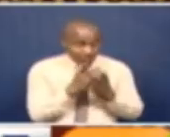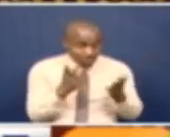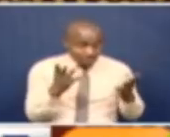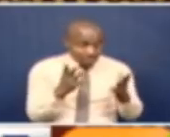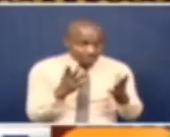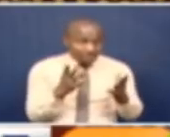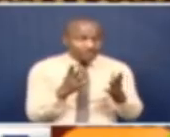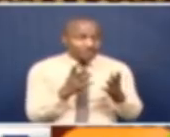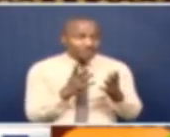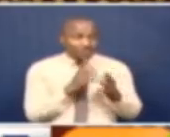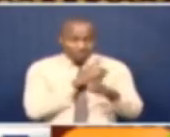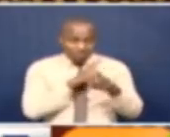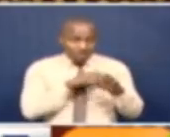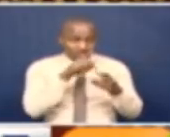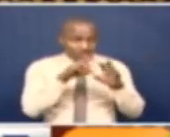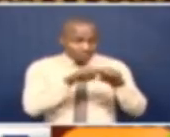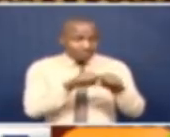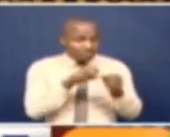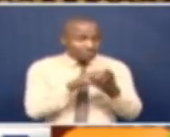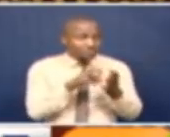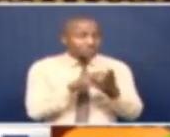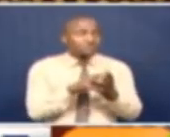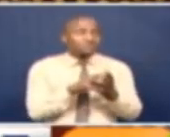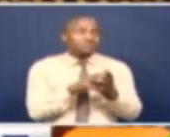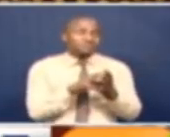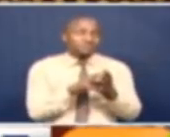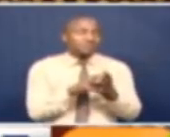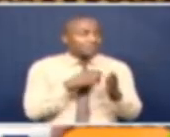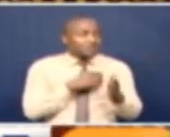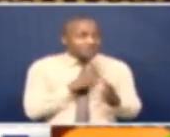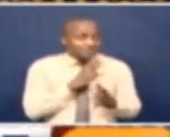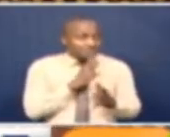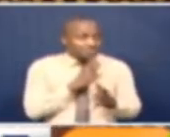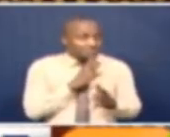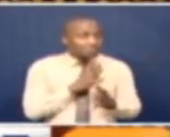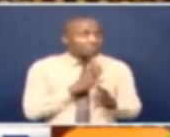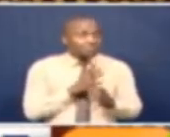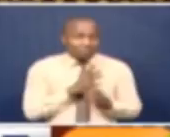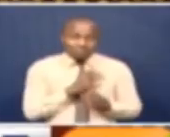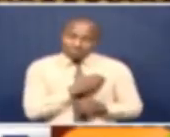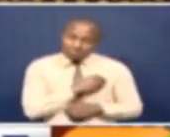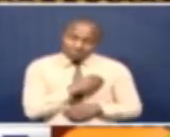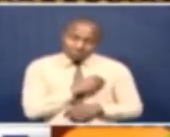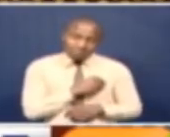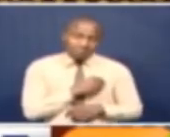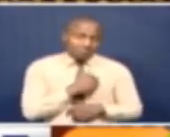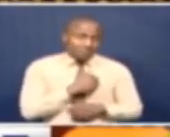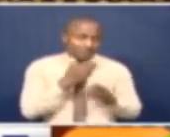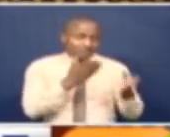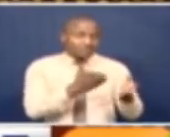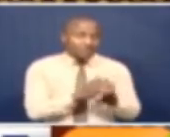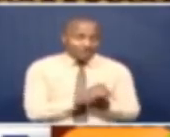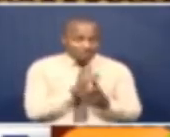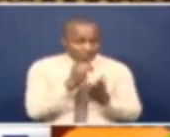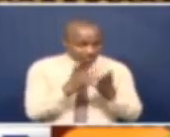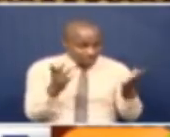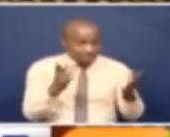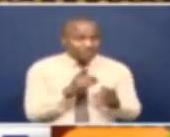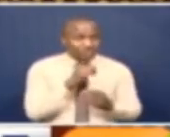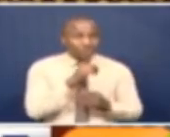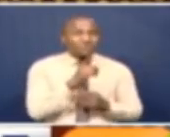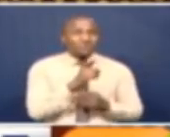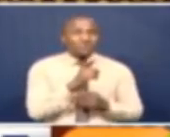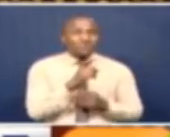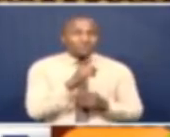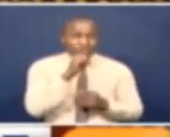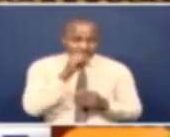when you're in the opposition, and I talk with a lot of sympathy on the basis that I was there, one of the things that you have